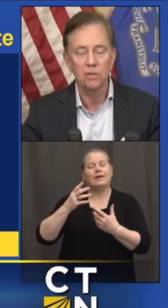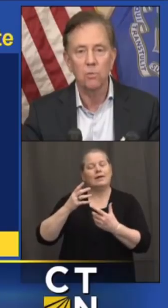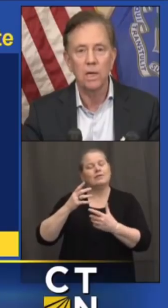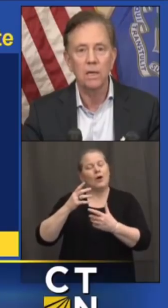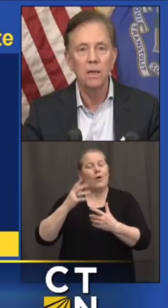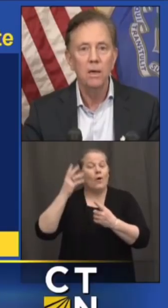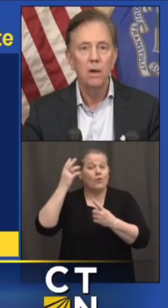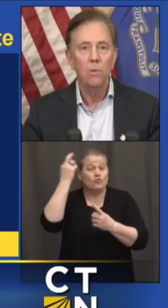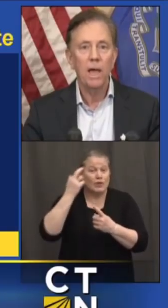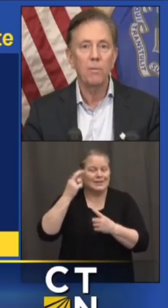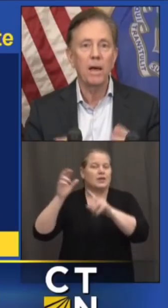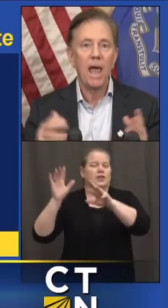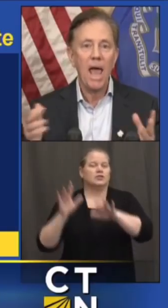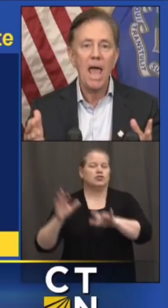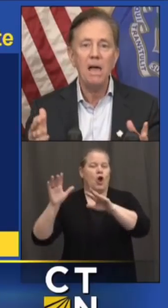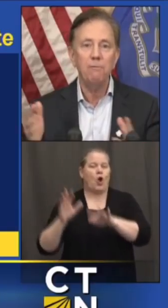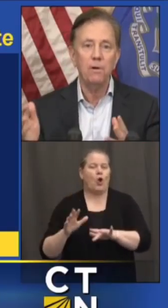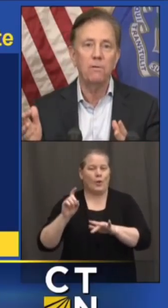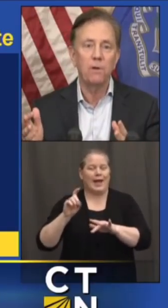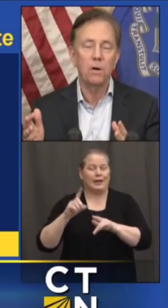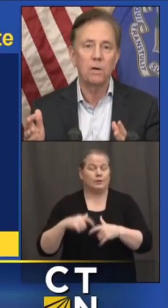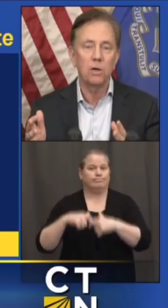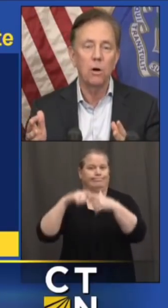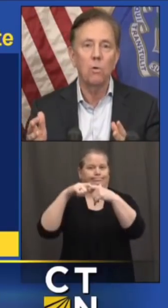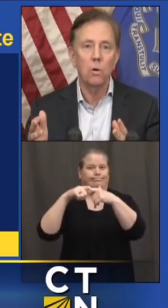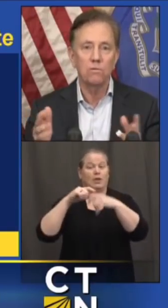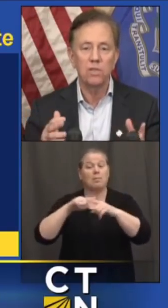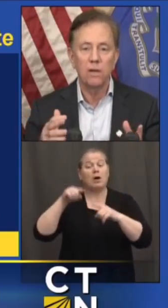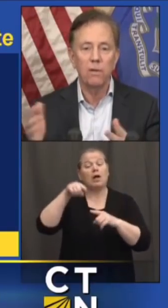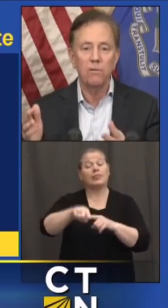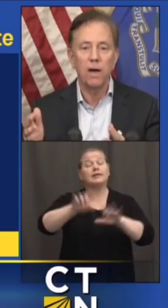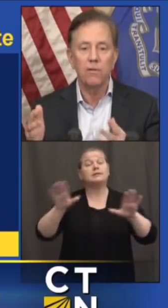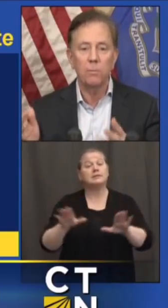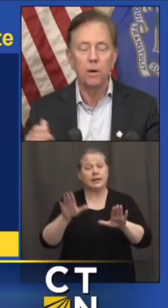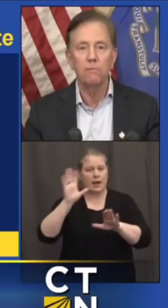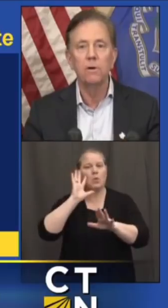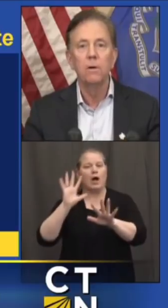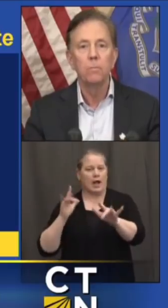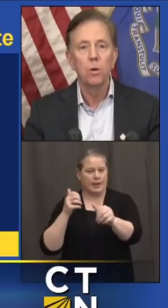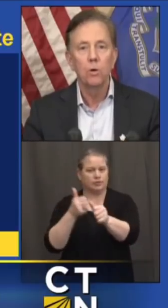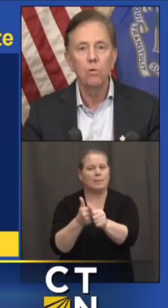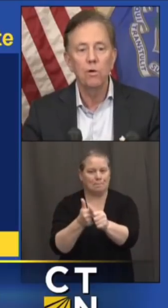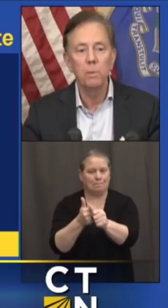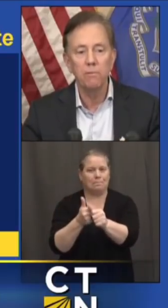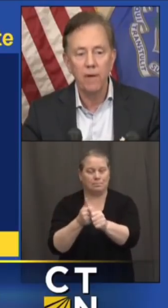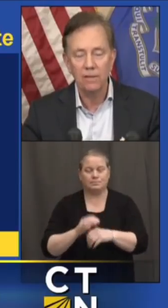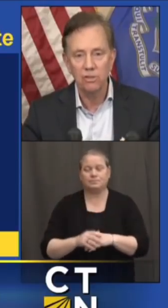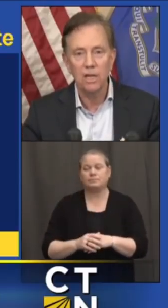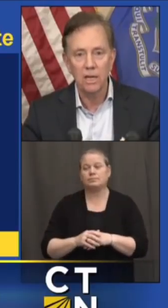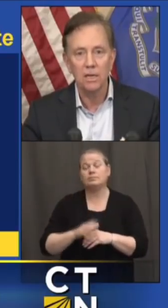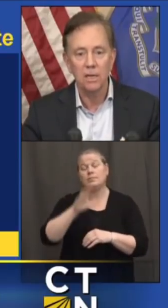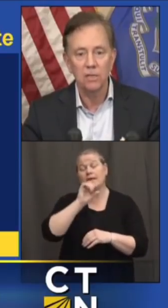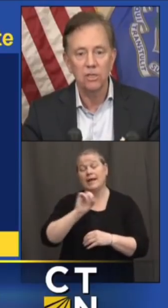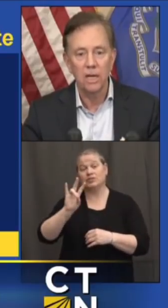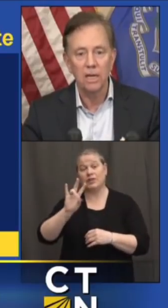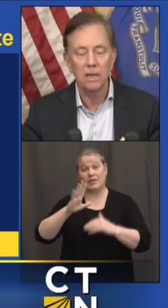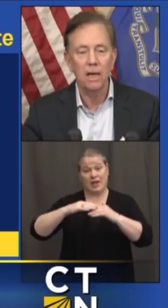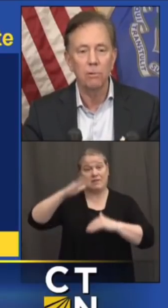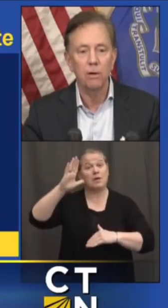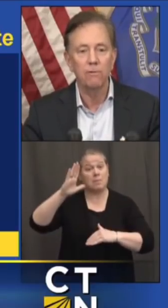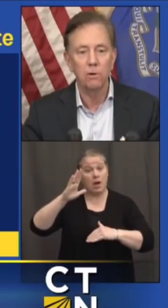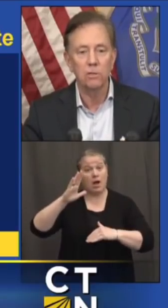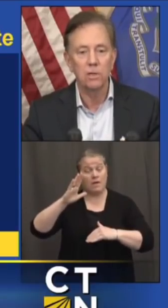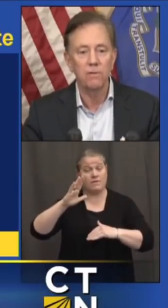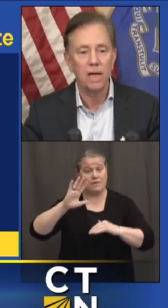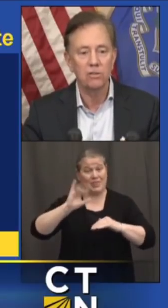the end of this week. We have about half of our cohort of 75 and above who have been vaccinated to date